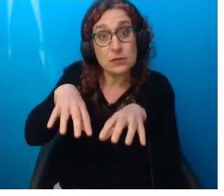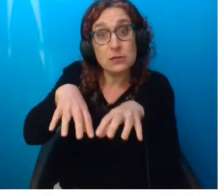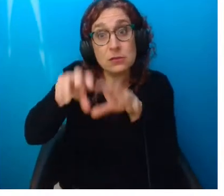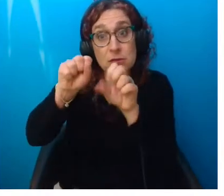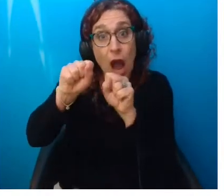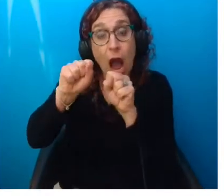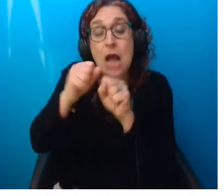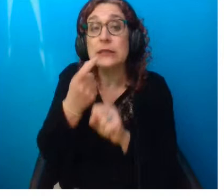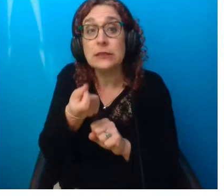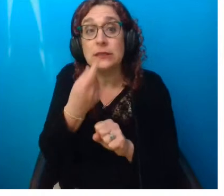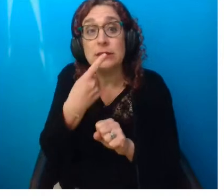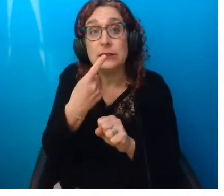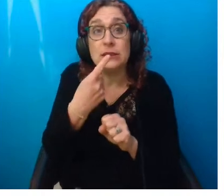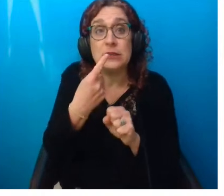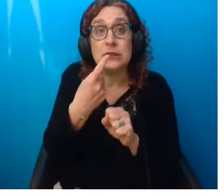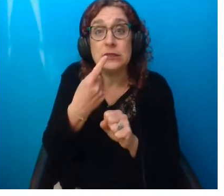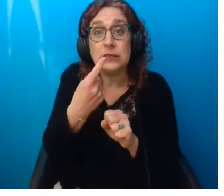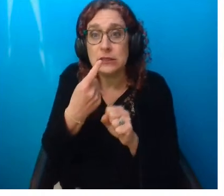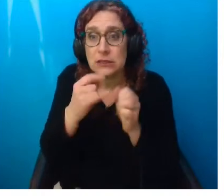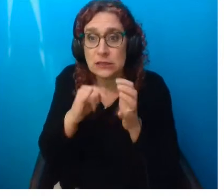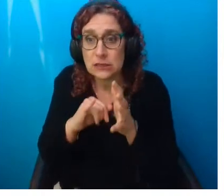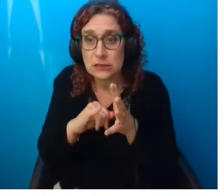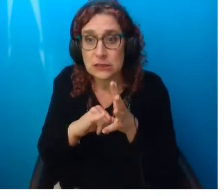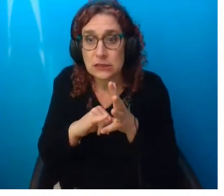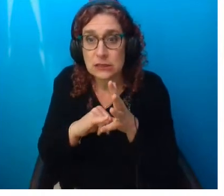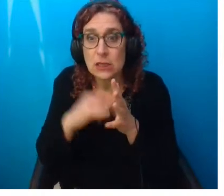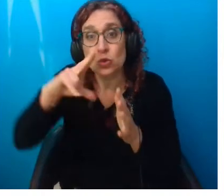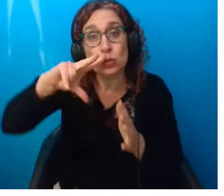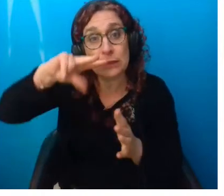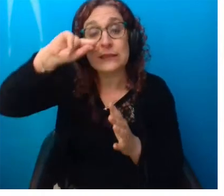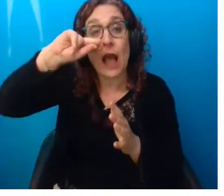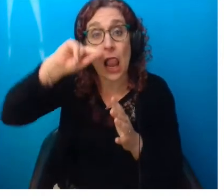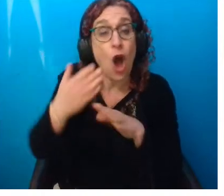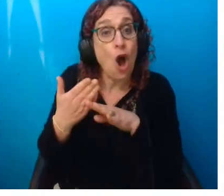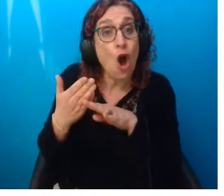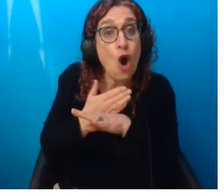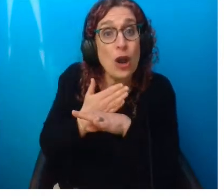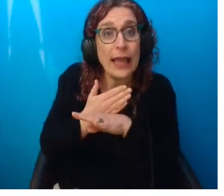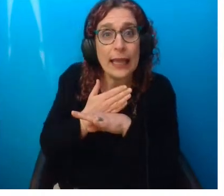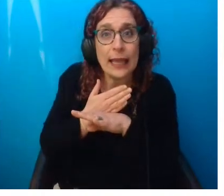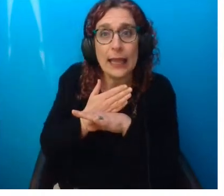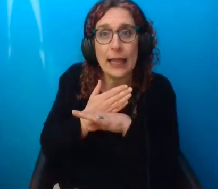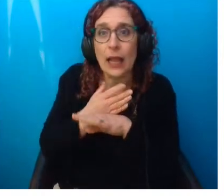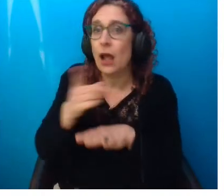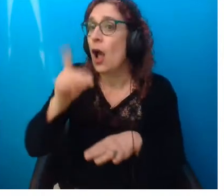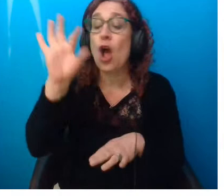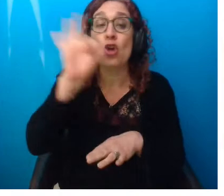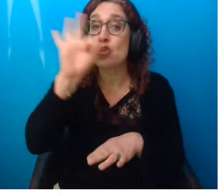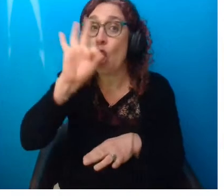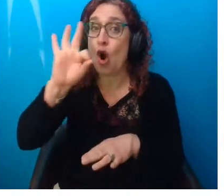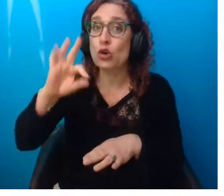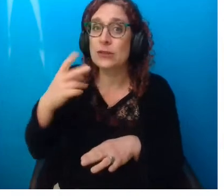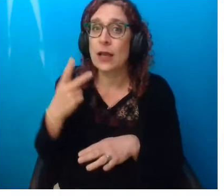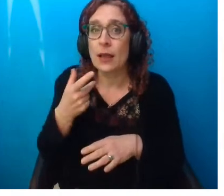summer season begins? Yeah, I think I referred to that earlier. So not inhaled, intranasal steroids.